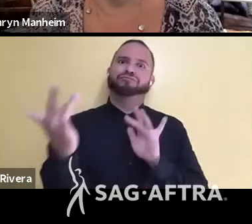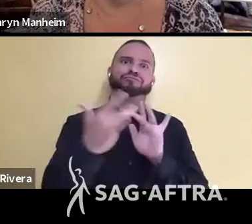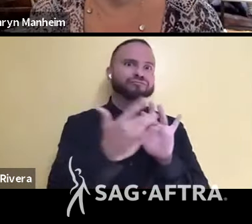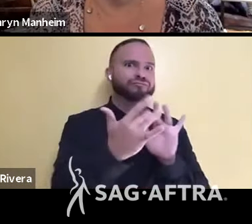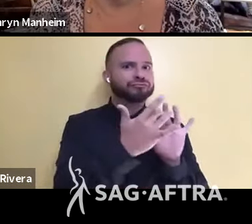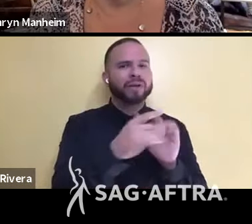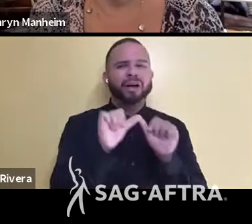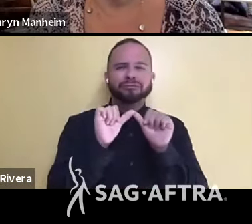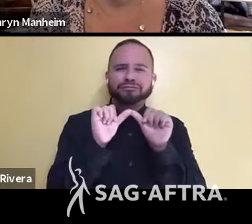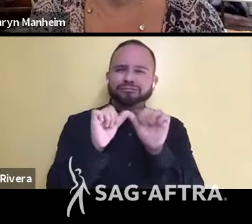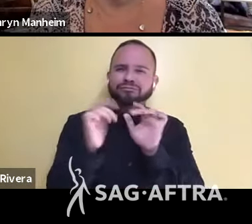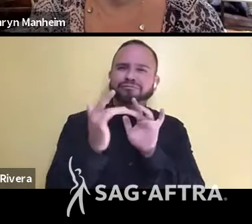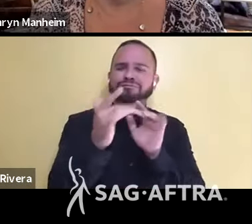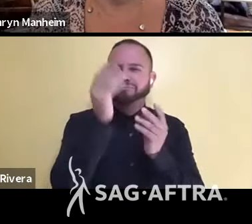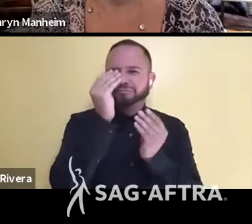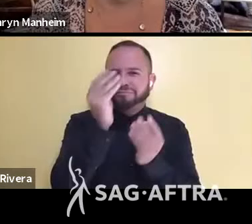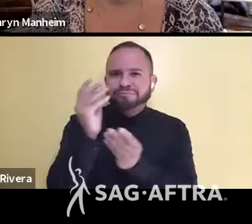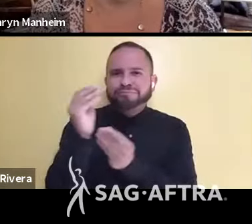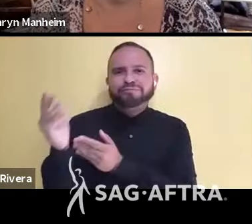continue to inform